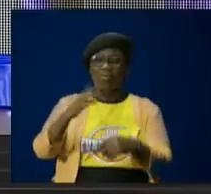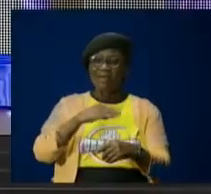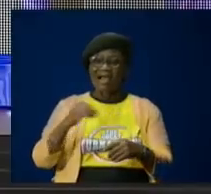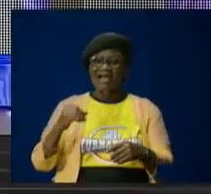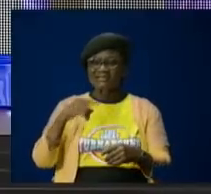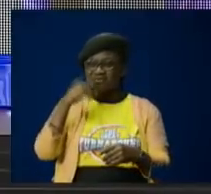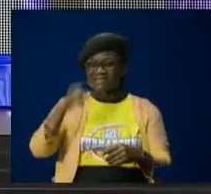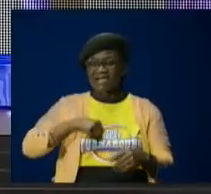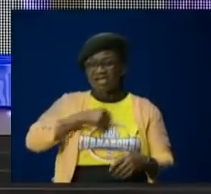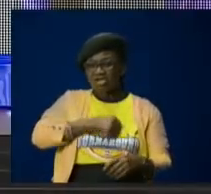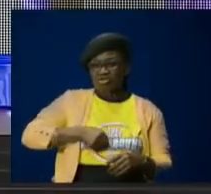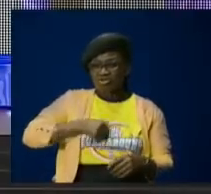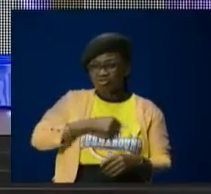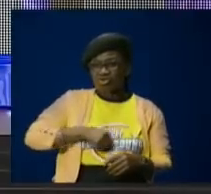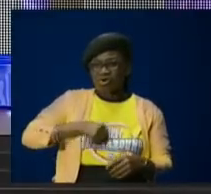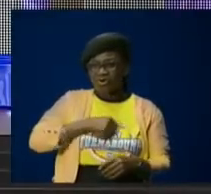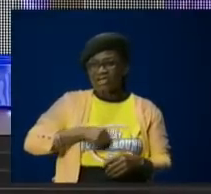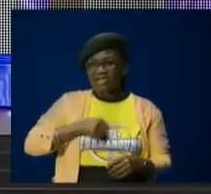Now,